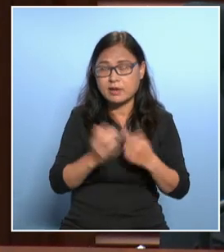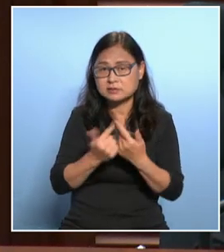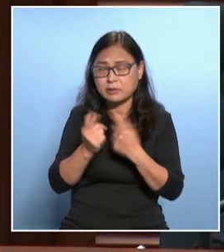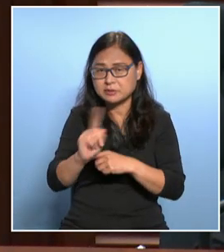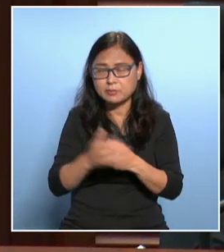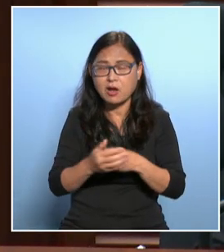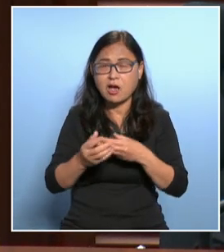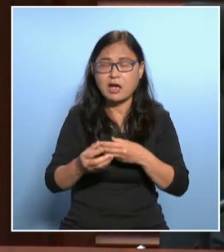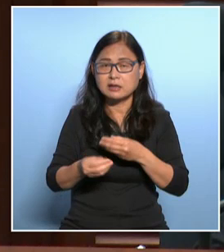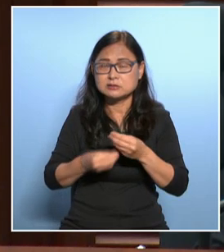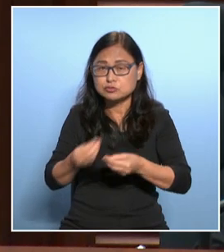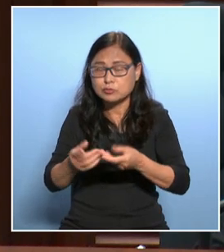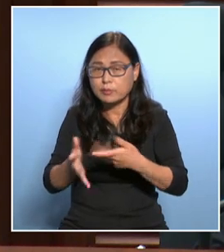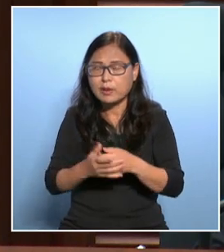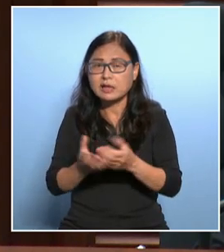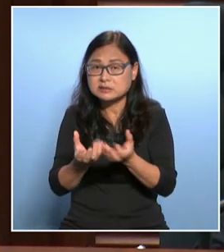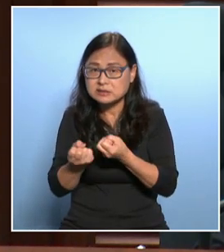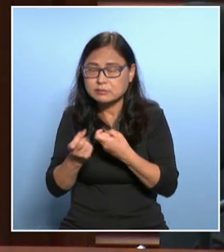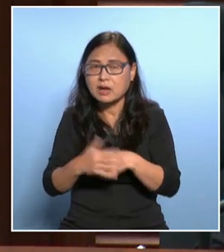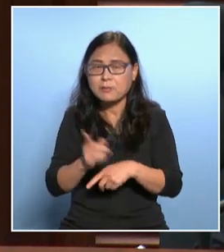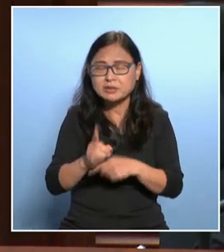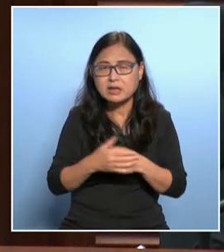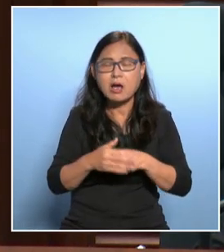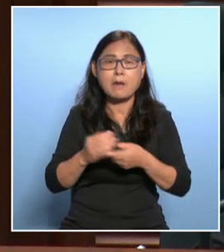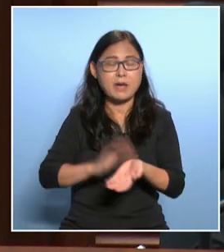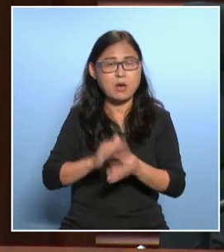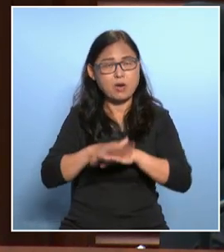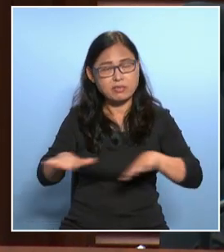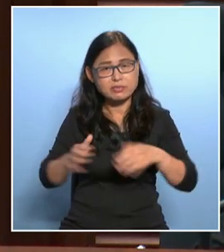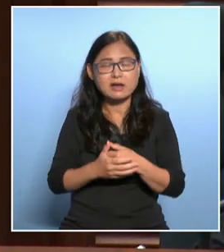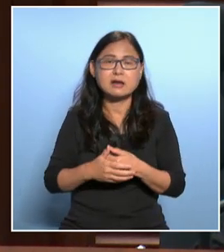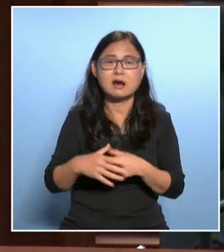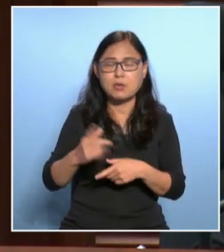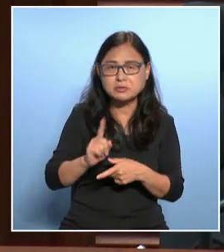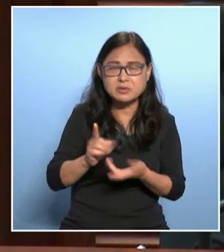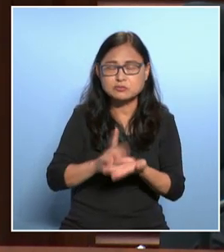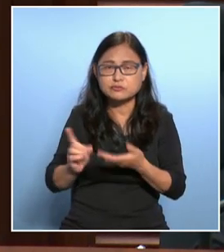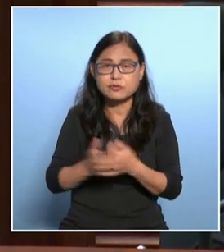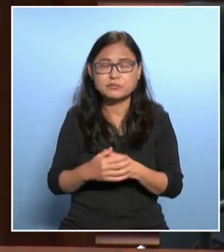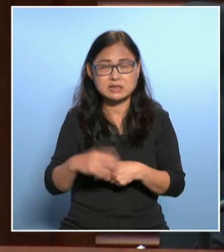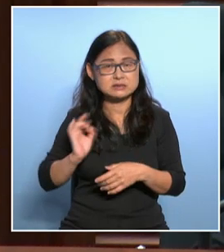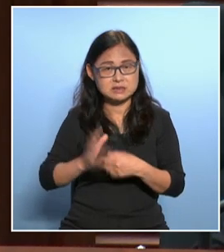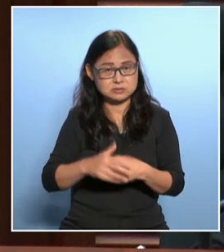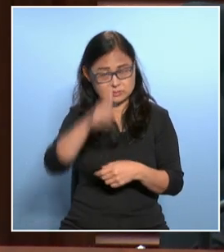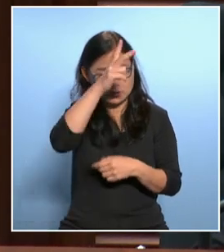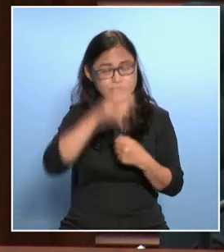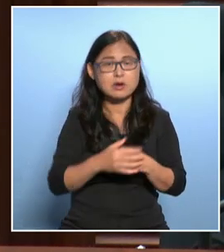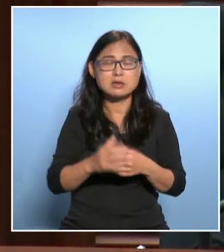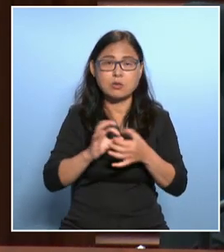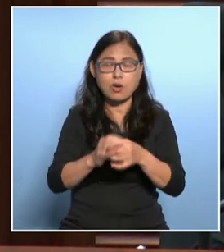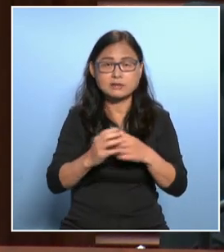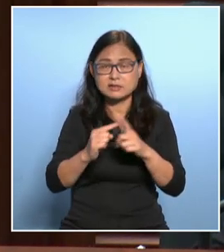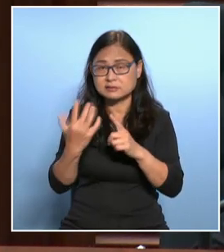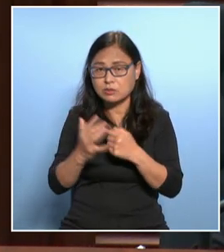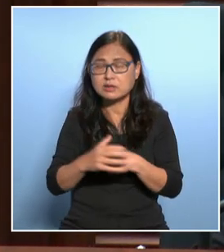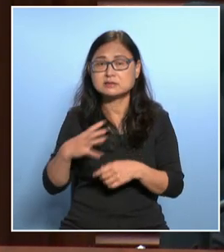specialties and whether or not primary healthcare services will be able to take over the cases